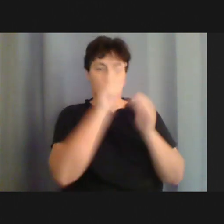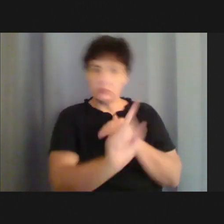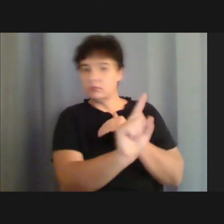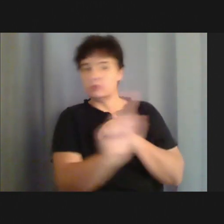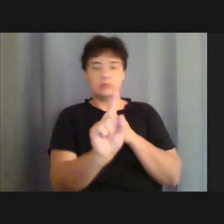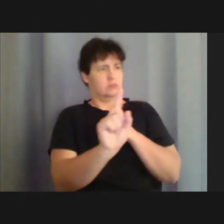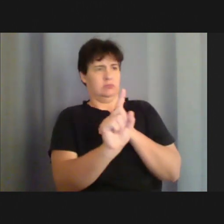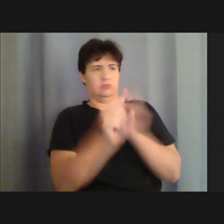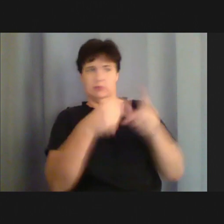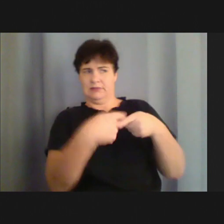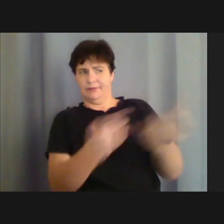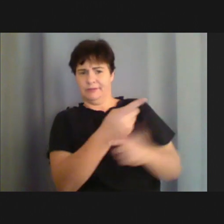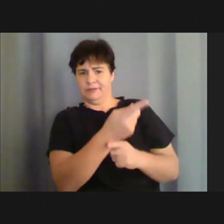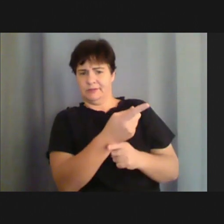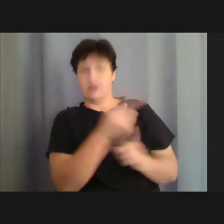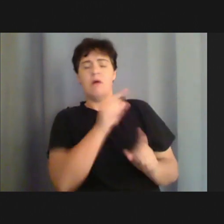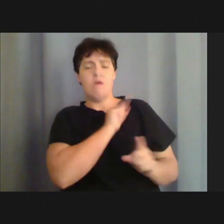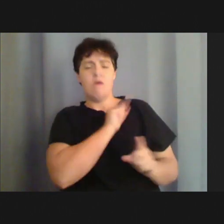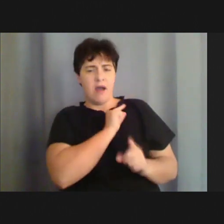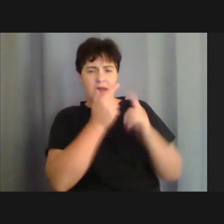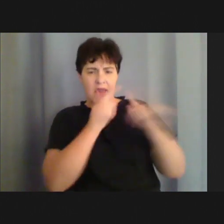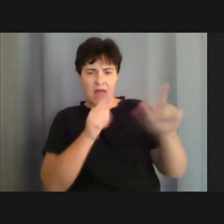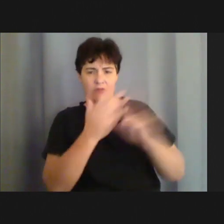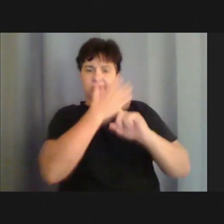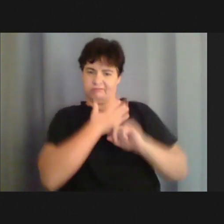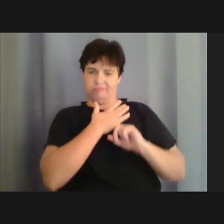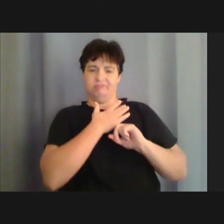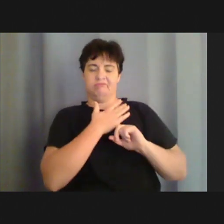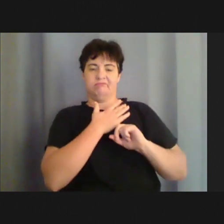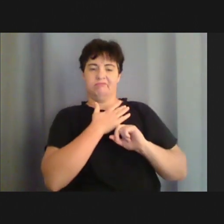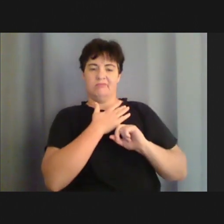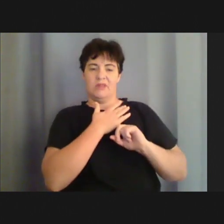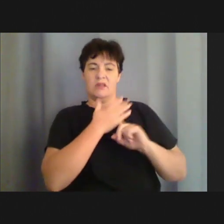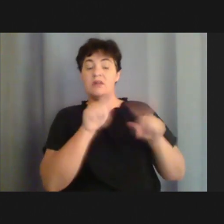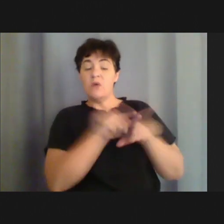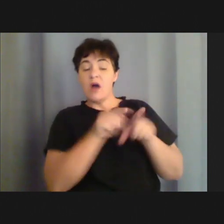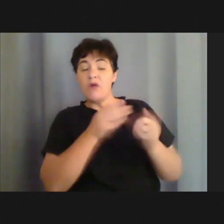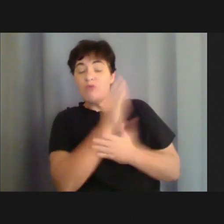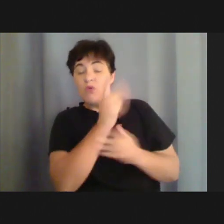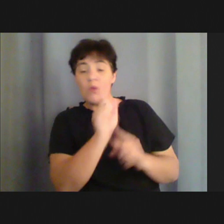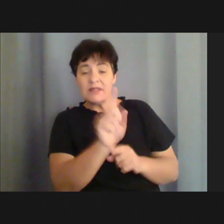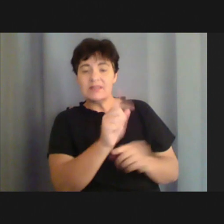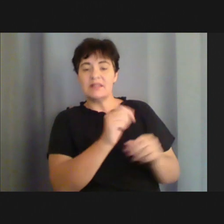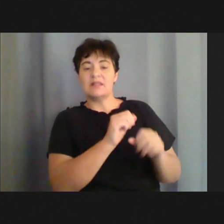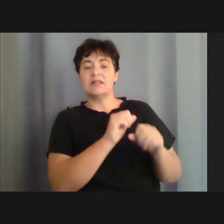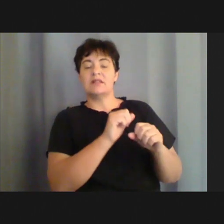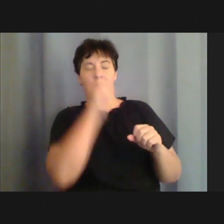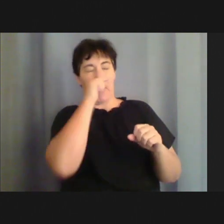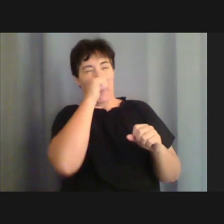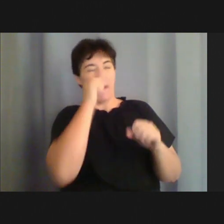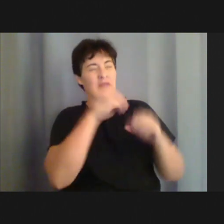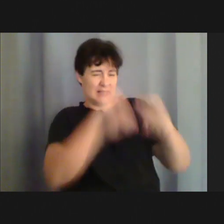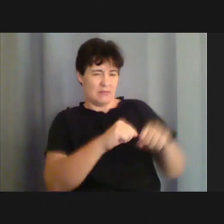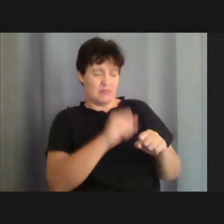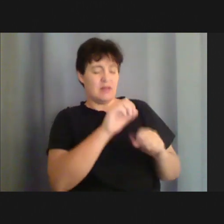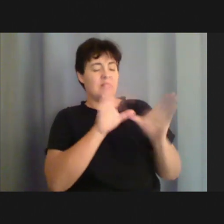differ, because then your language is discriminated. And by the system, Section 30 speaks of everybody has